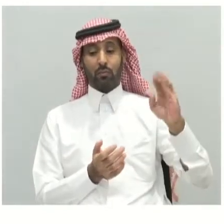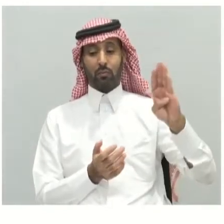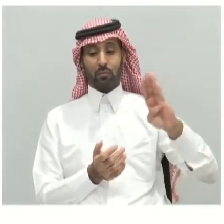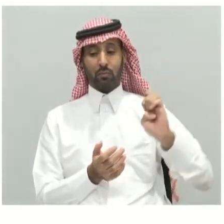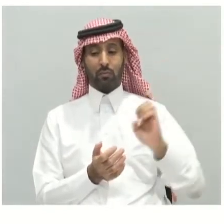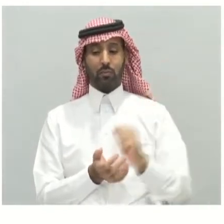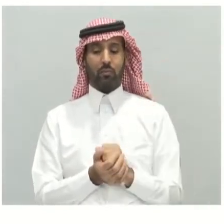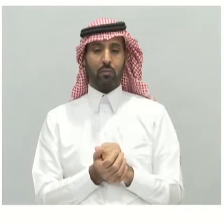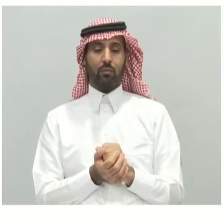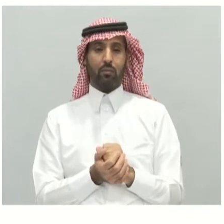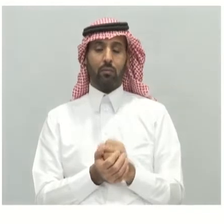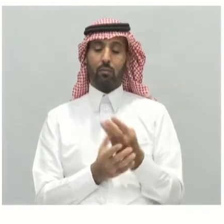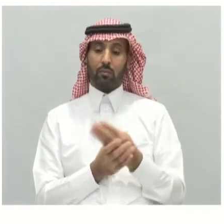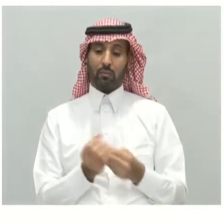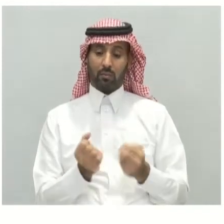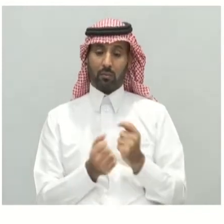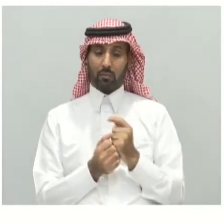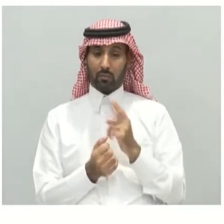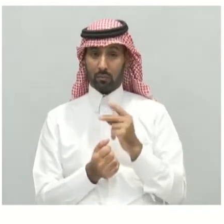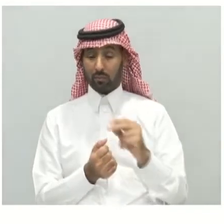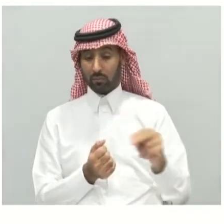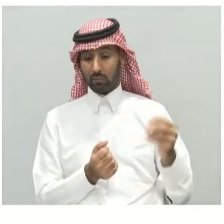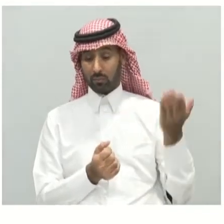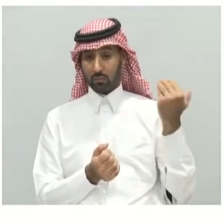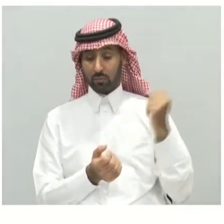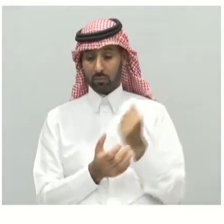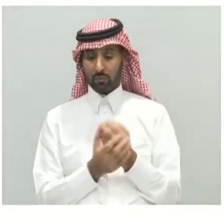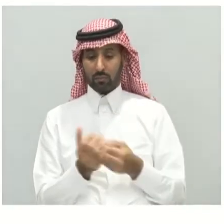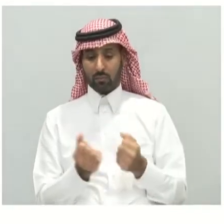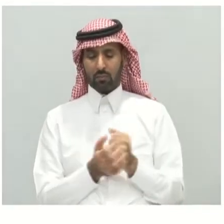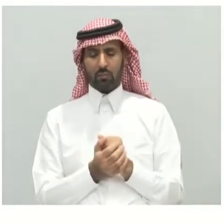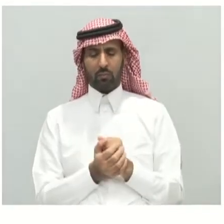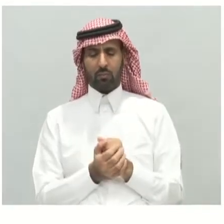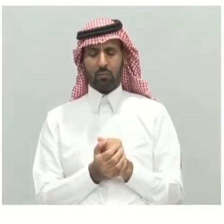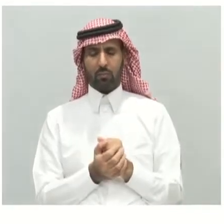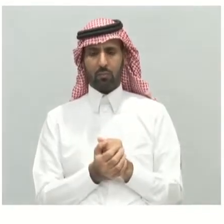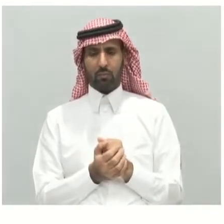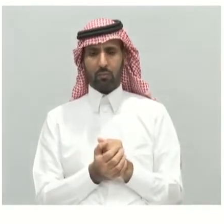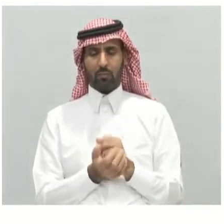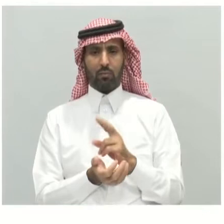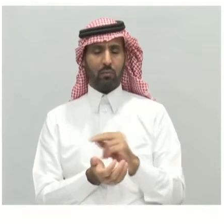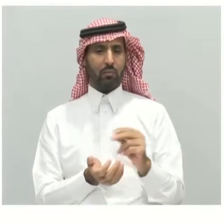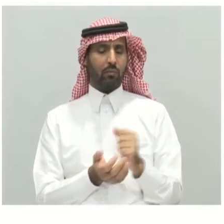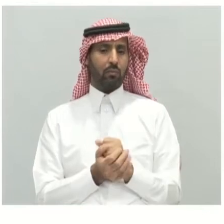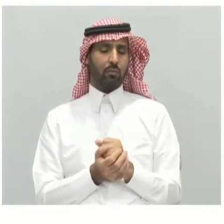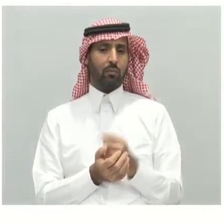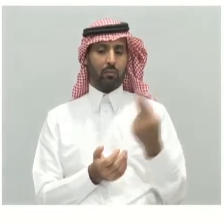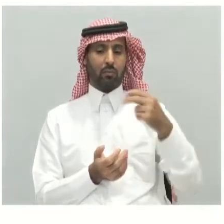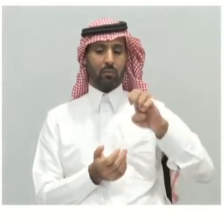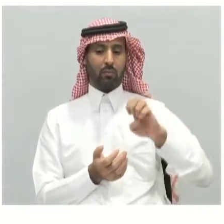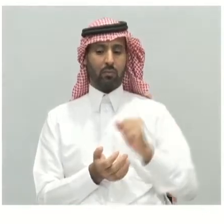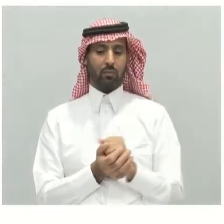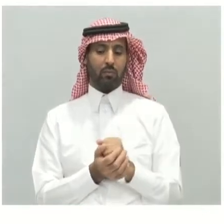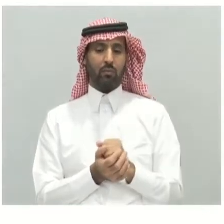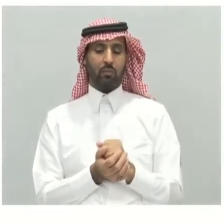past and born. She was born on May 15th. He was